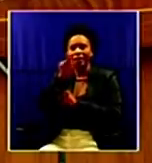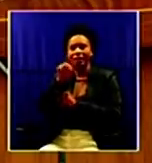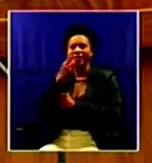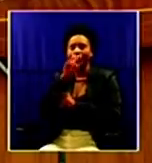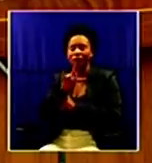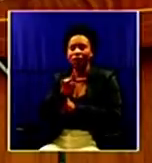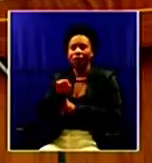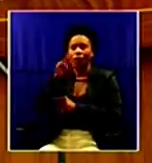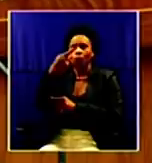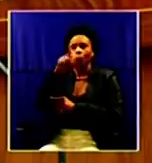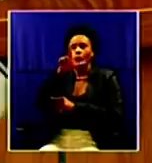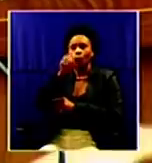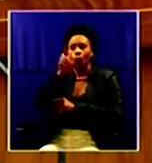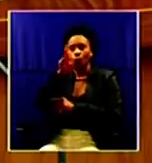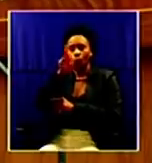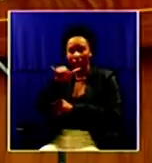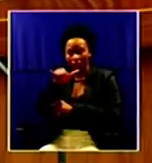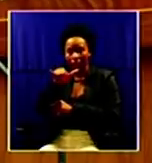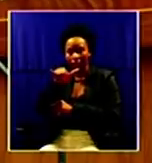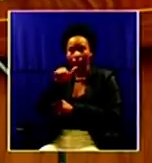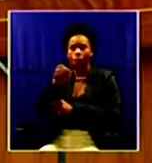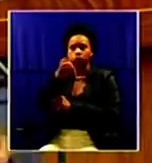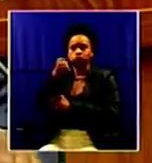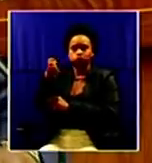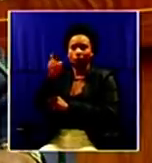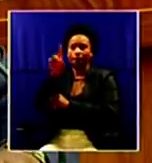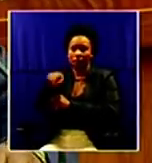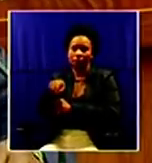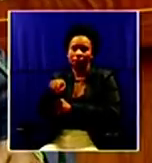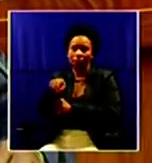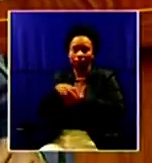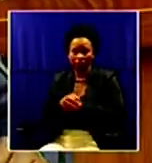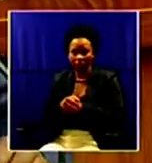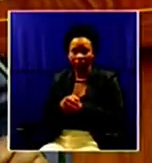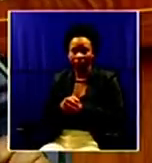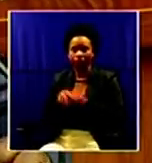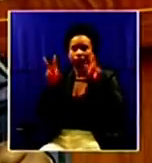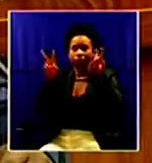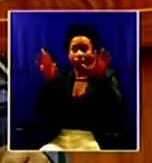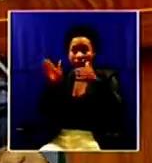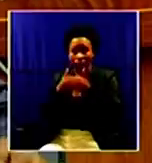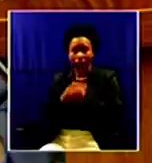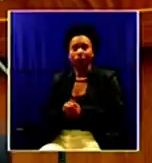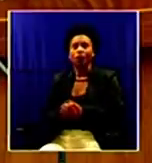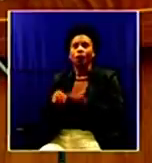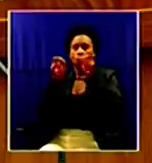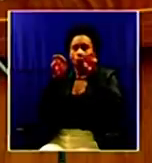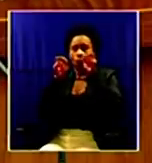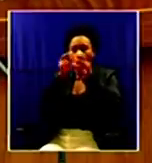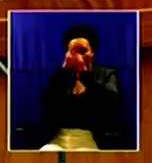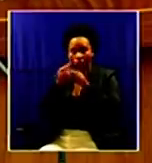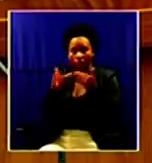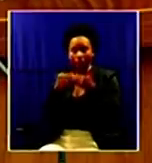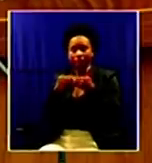consequenda, glory must be sought. Honorable members, our fiscal path requires